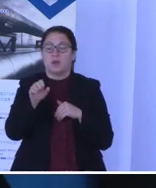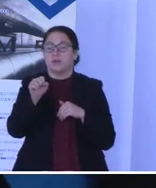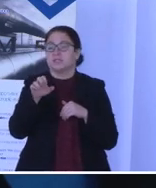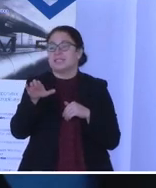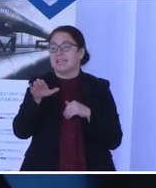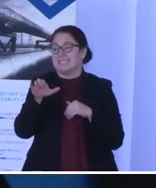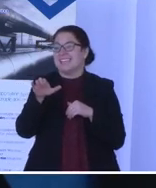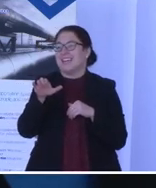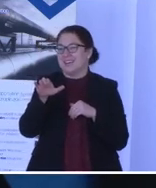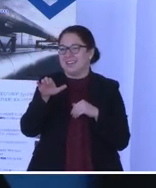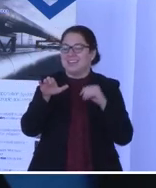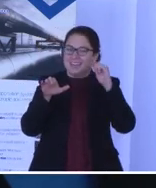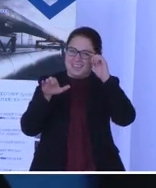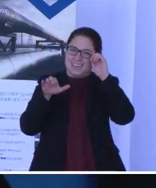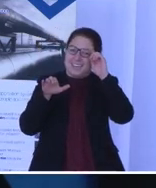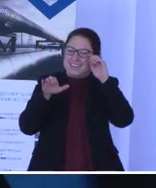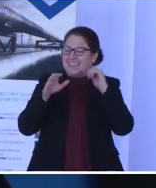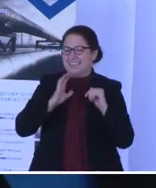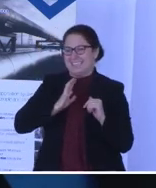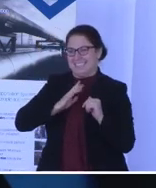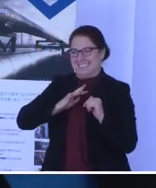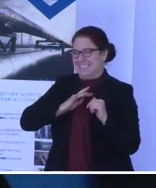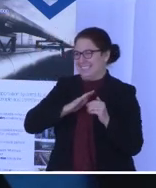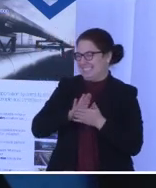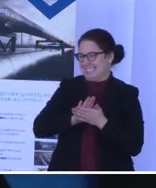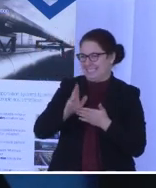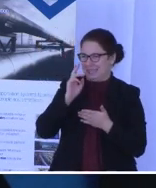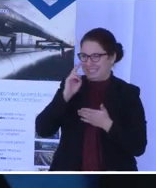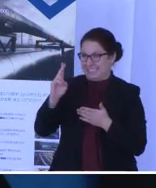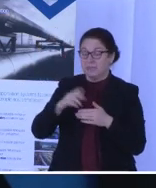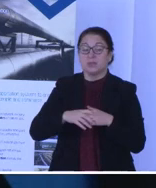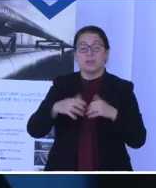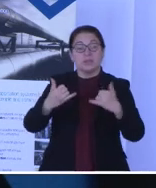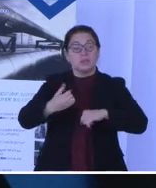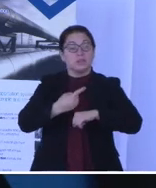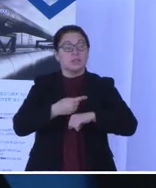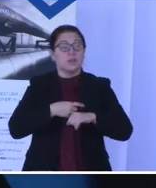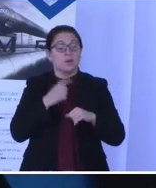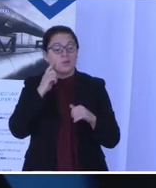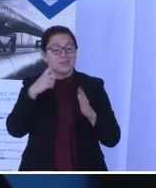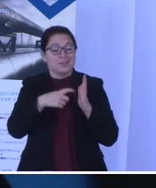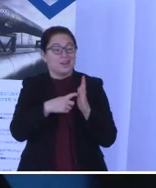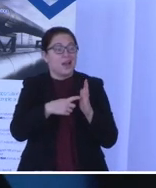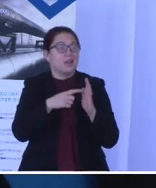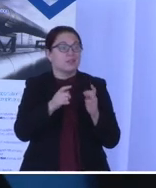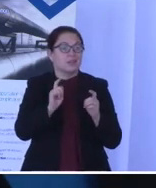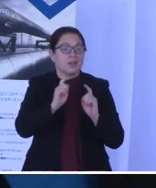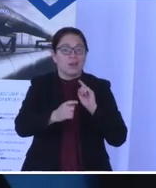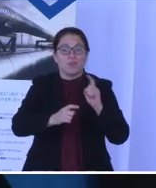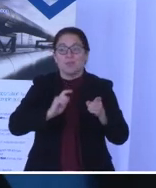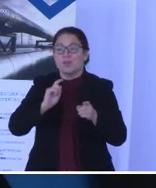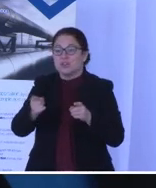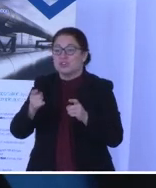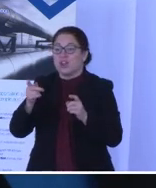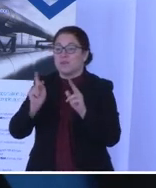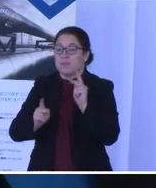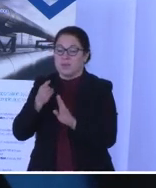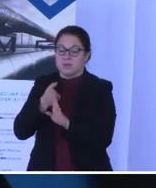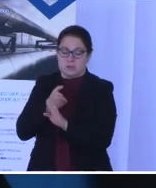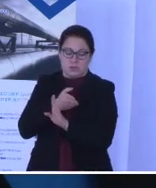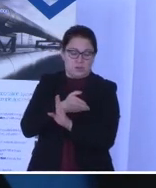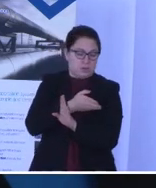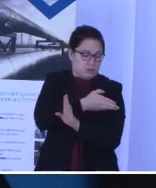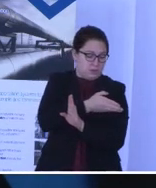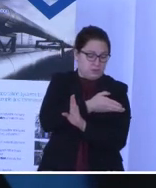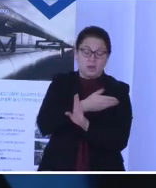voice, and it was really good to hear him. Today we recognize the contributions of those who came before us and those still